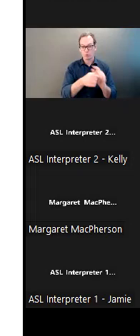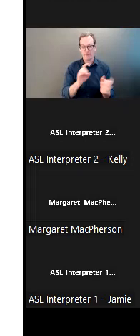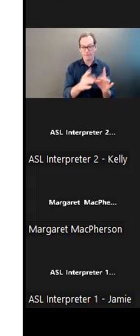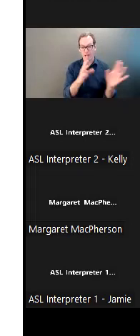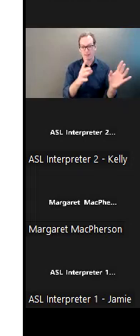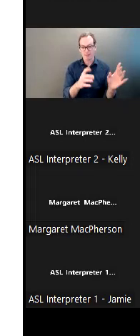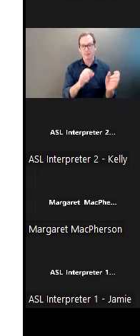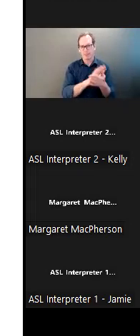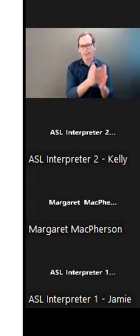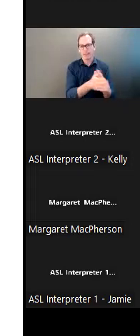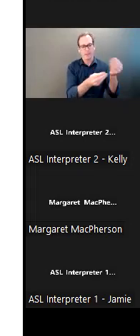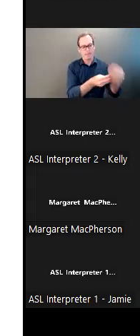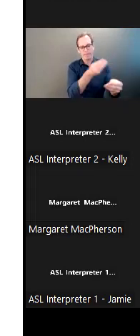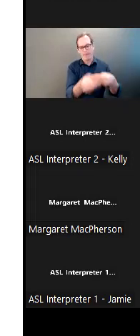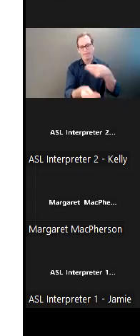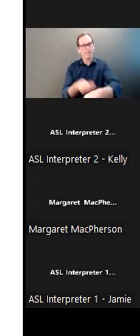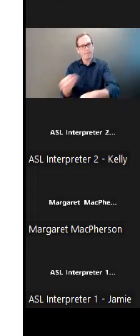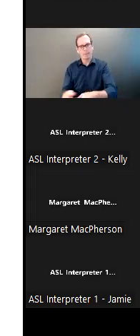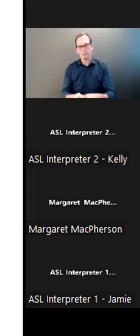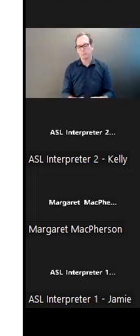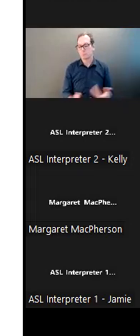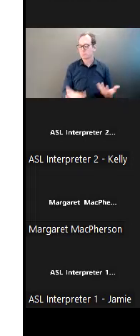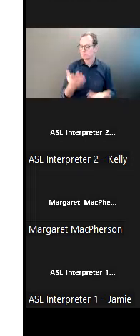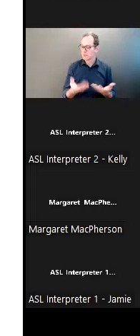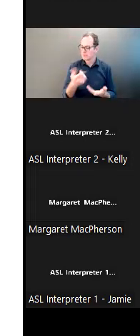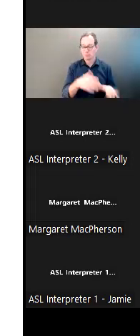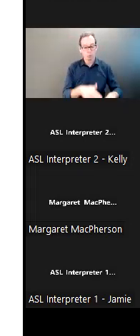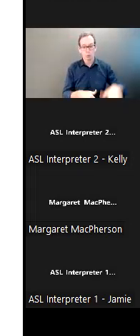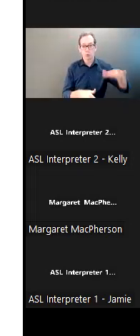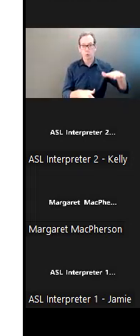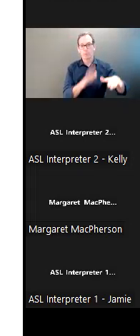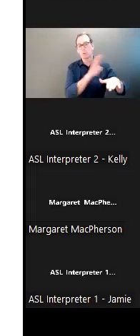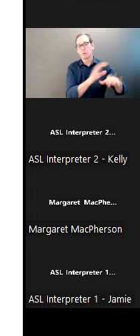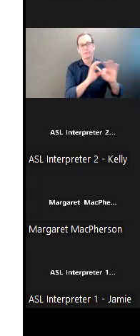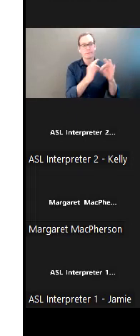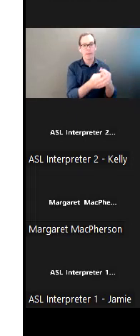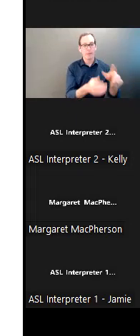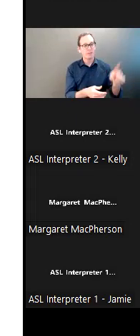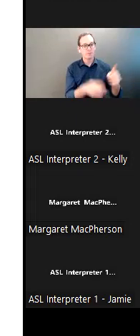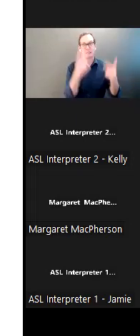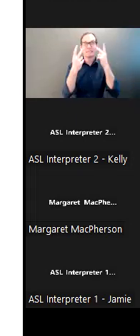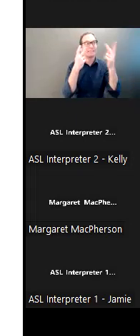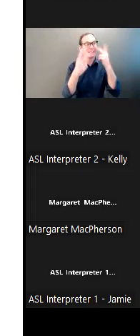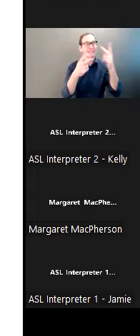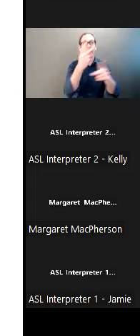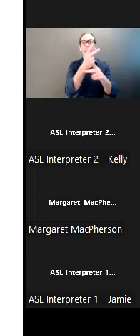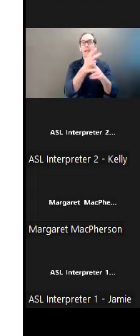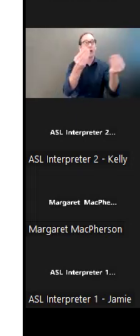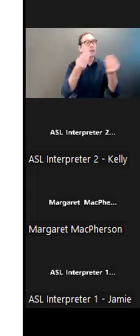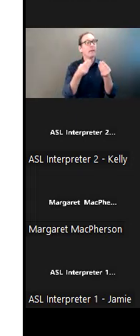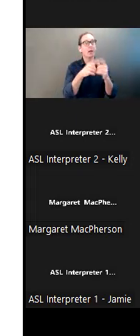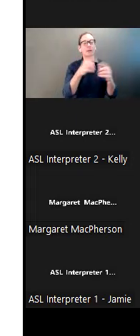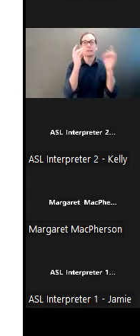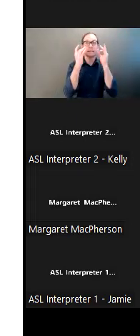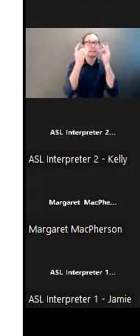experience violence in your family of origin as a child, among caregivers in the family, you're more likely to, as an adult, both use and